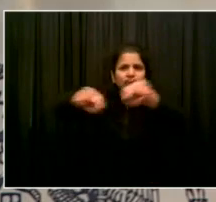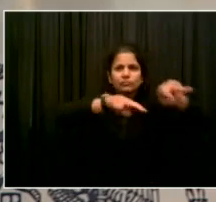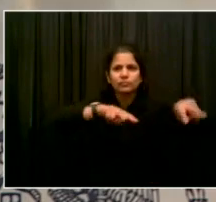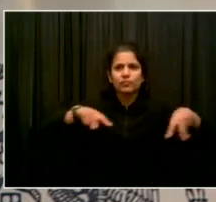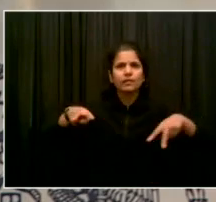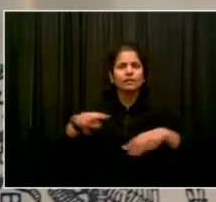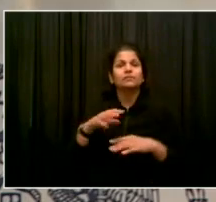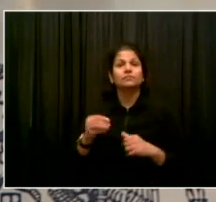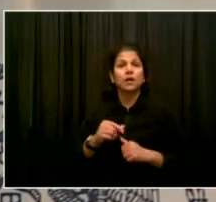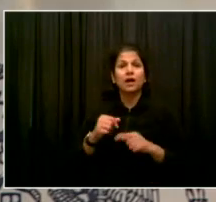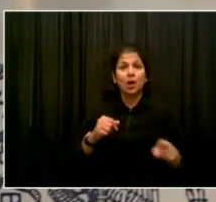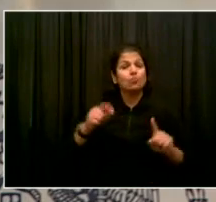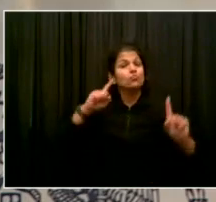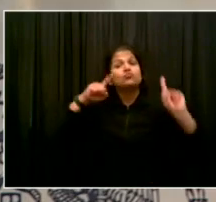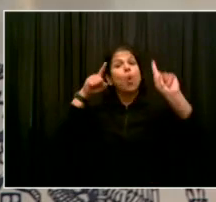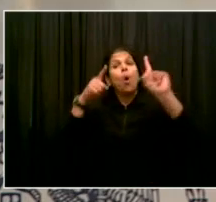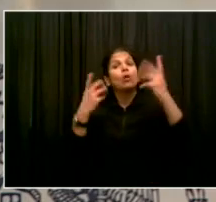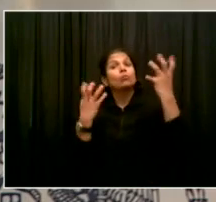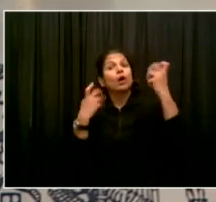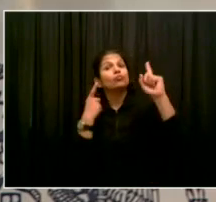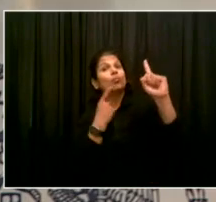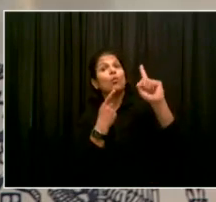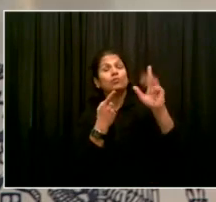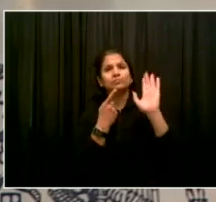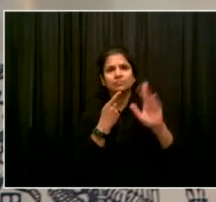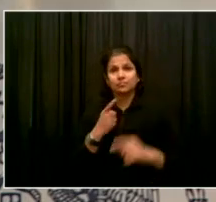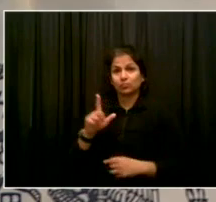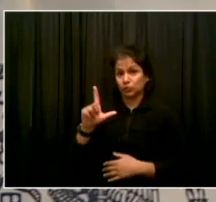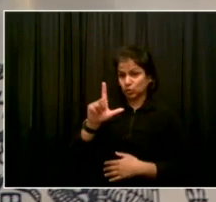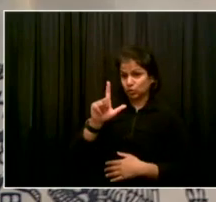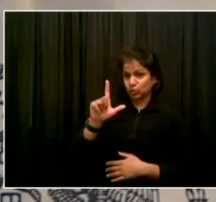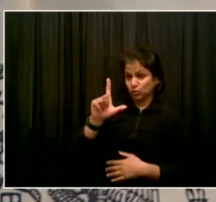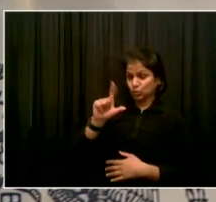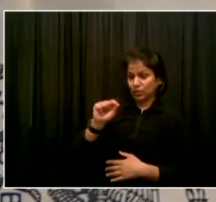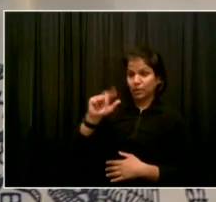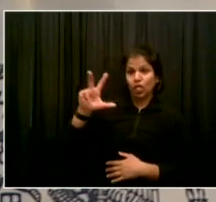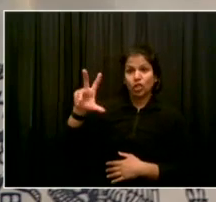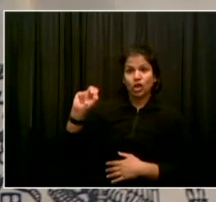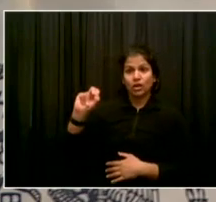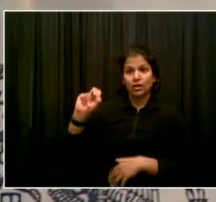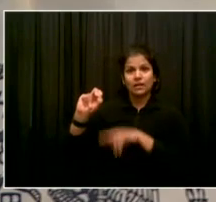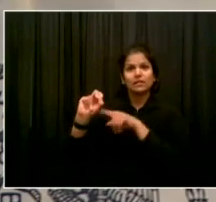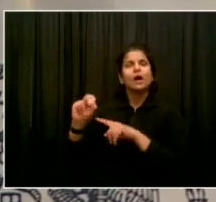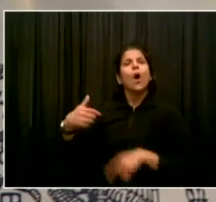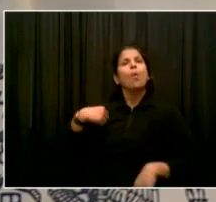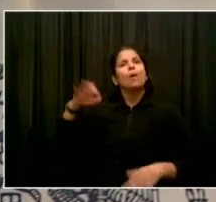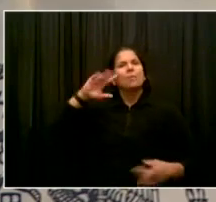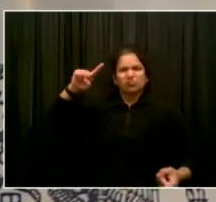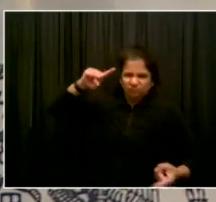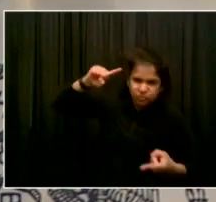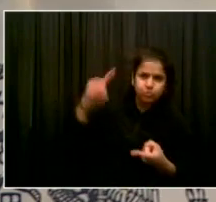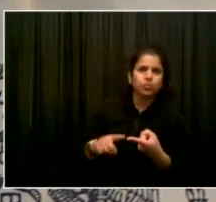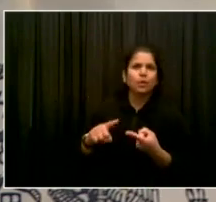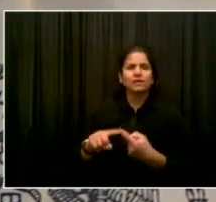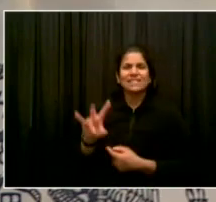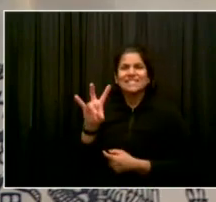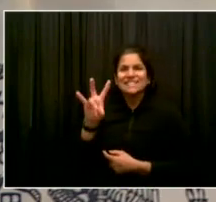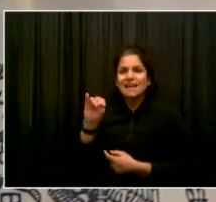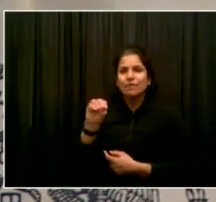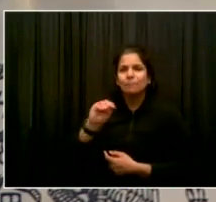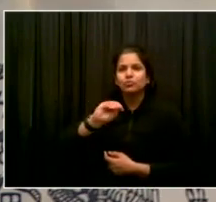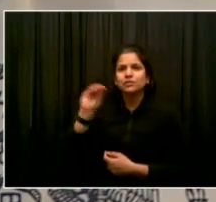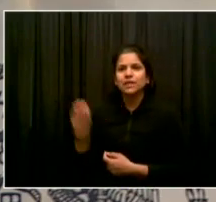We can do that. 70% reduction by 2030. We can do that. I think we'll even be able to do better if we